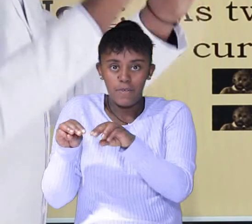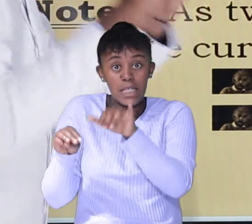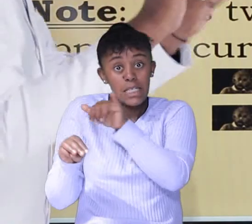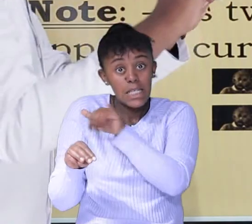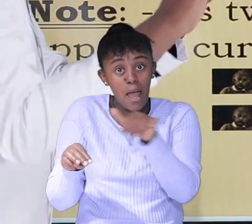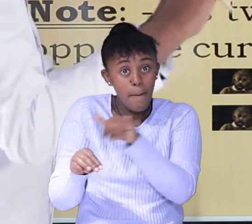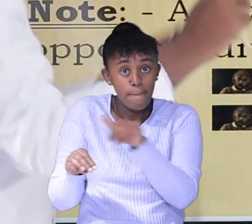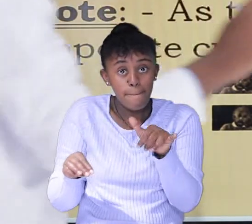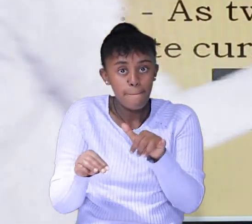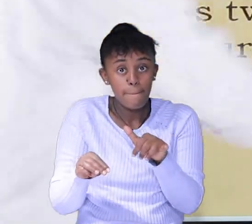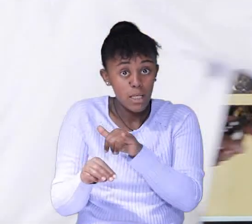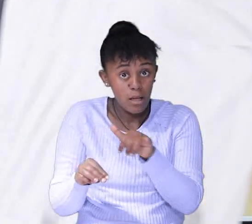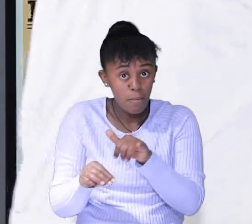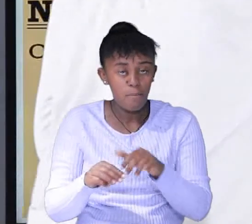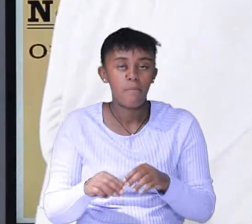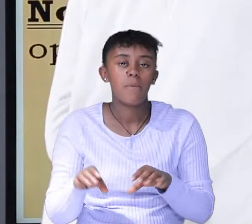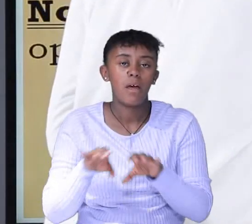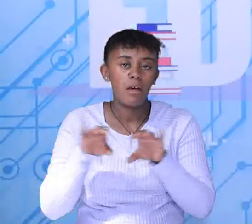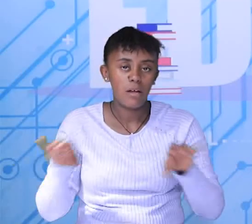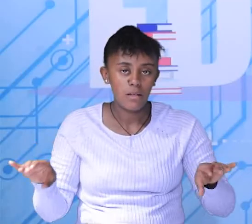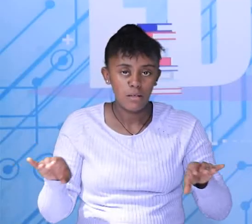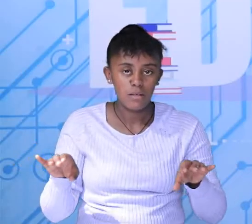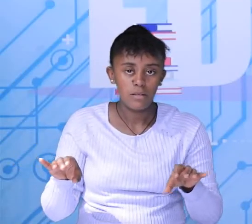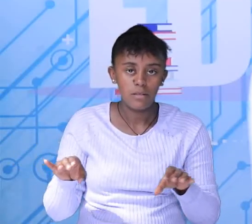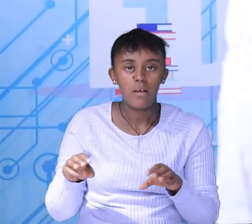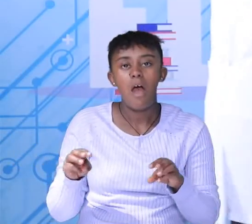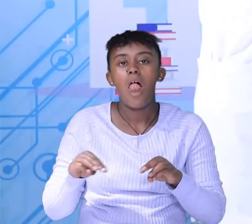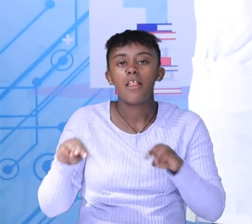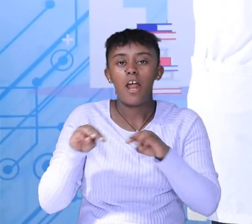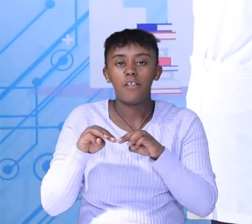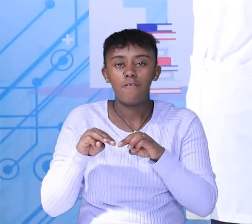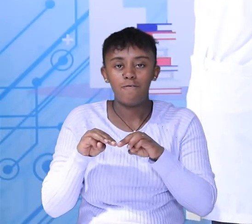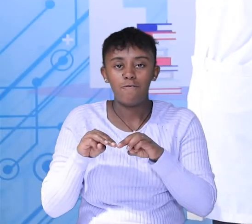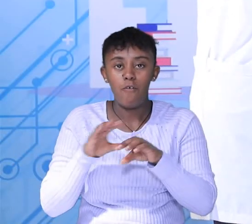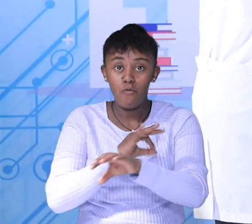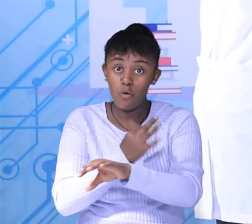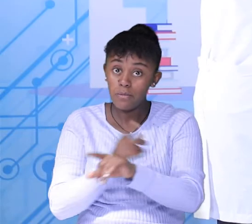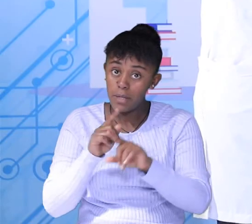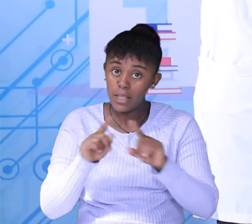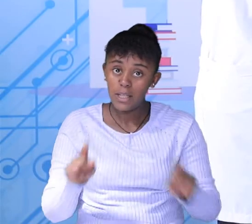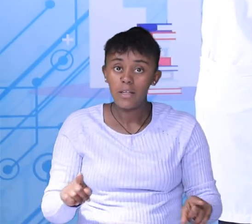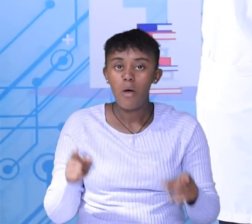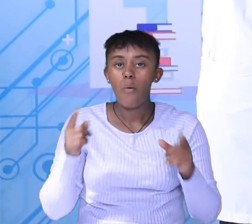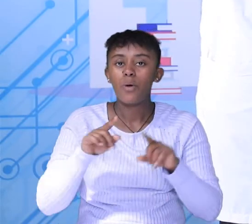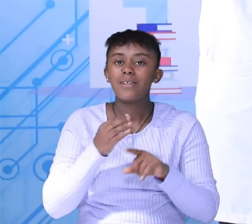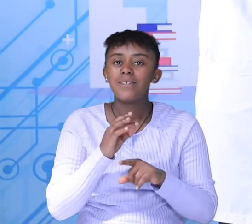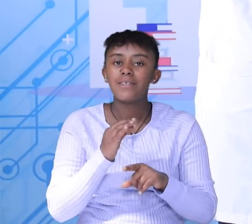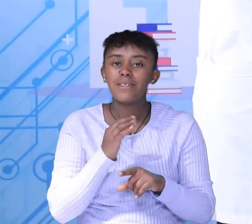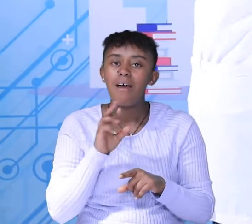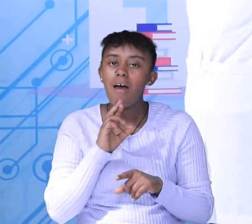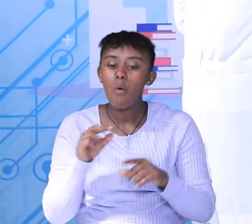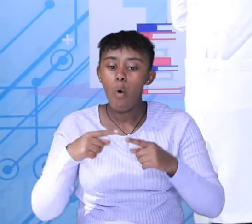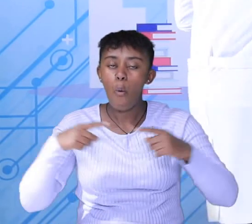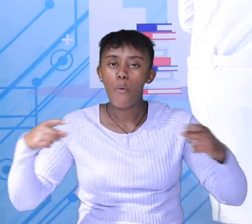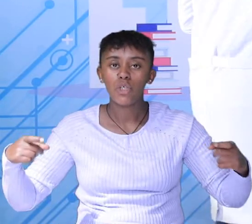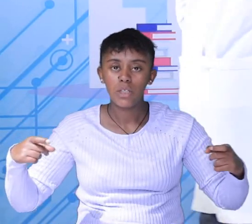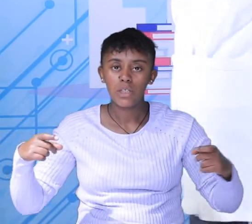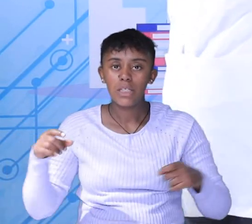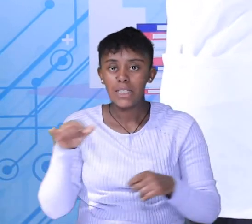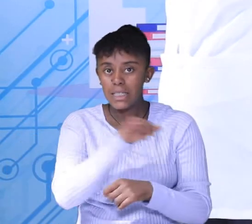carrying conductor. So point your thumb to the direction of the electric current. If the current is moving upward, point it